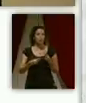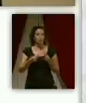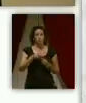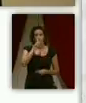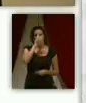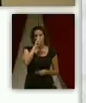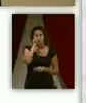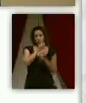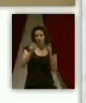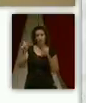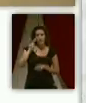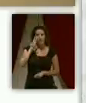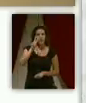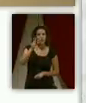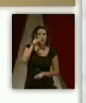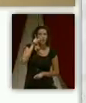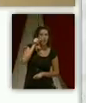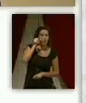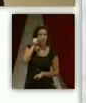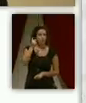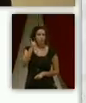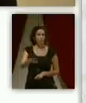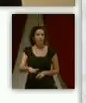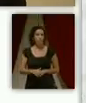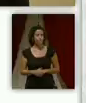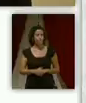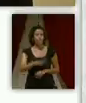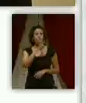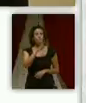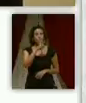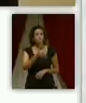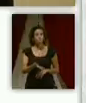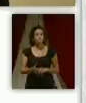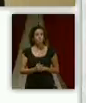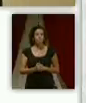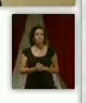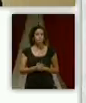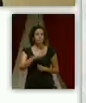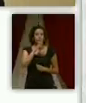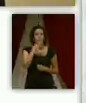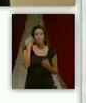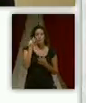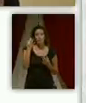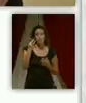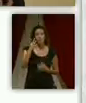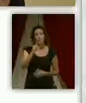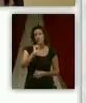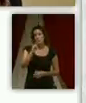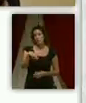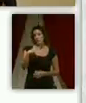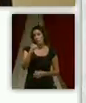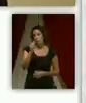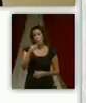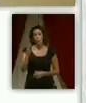they've completely ruined the low vision profile. I don't know what happened